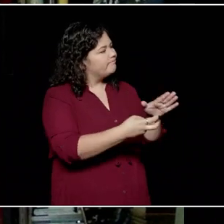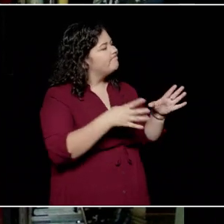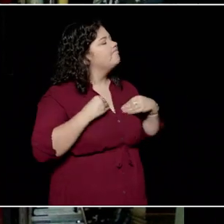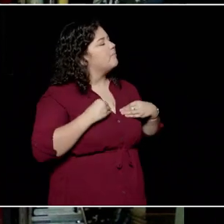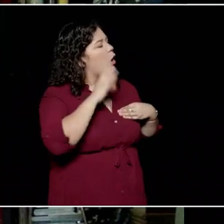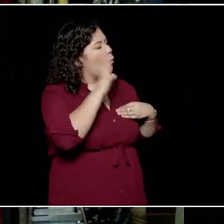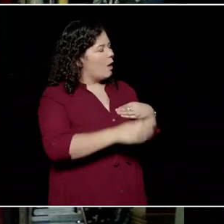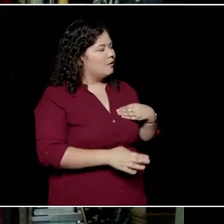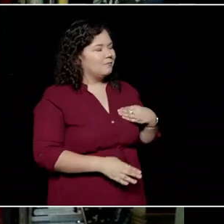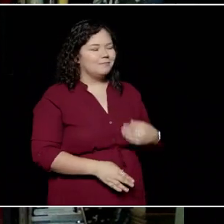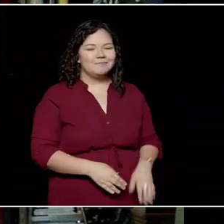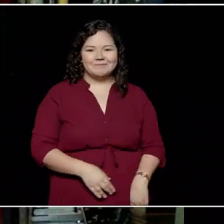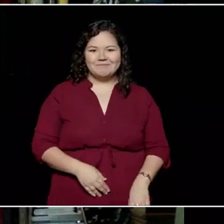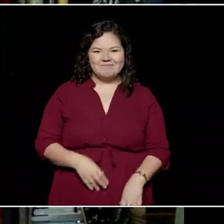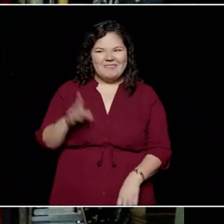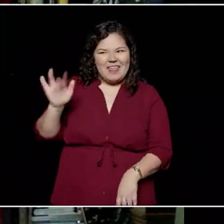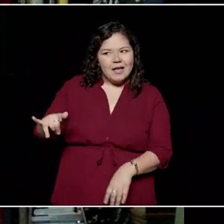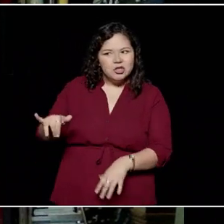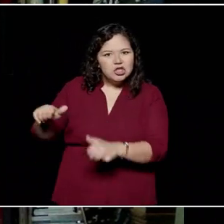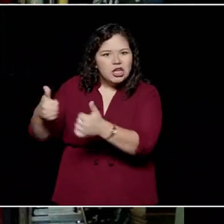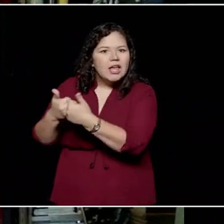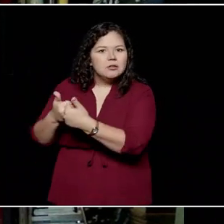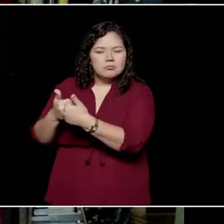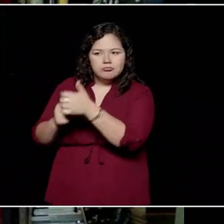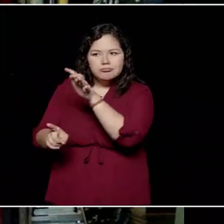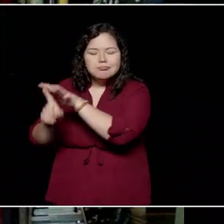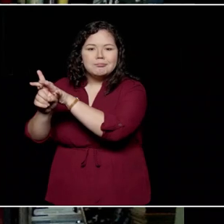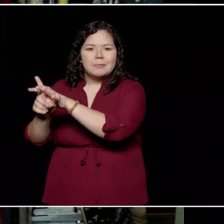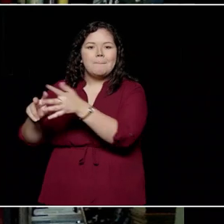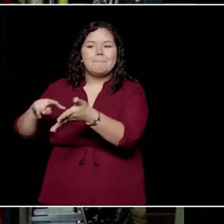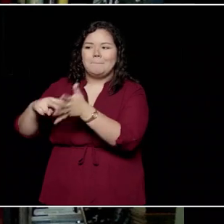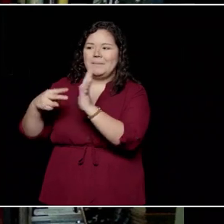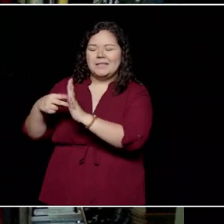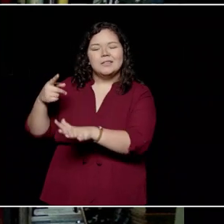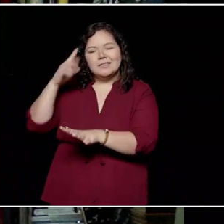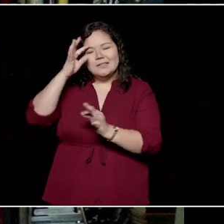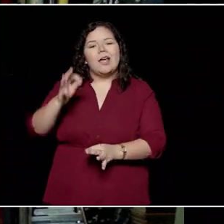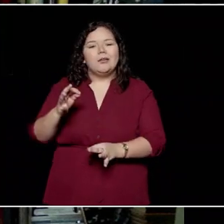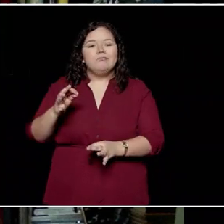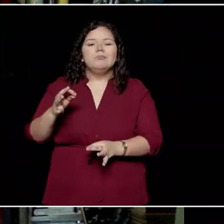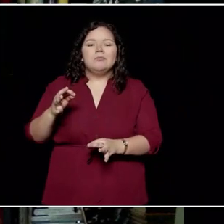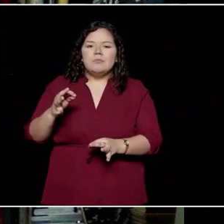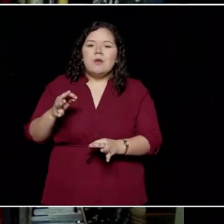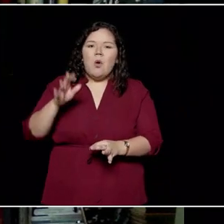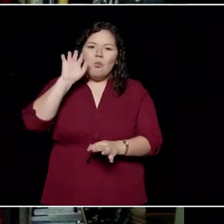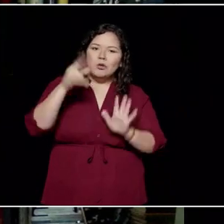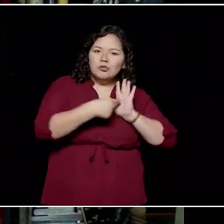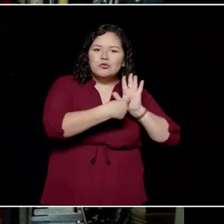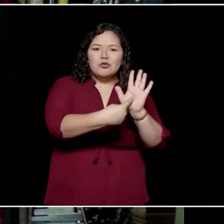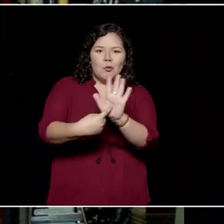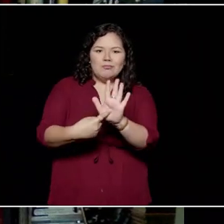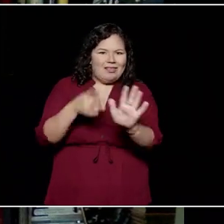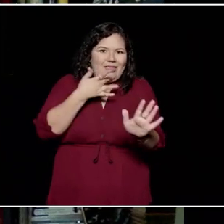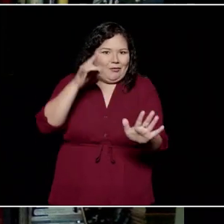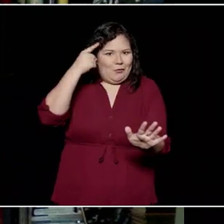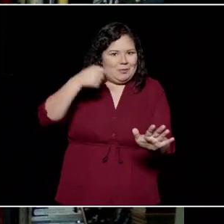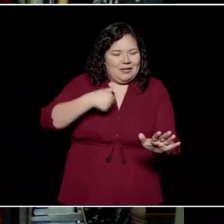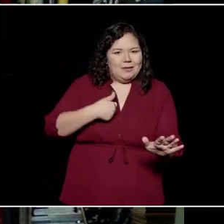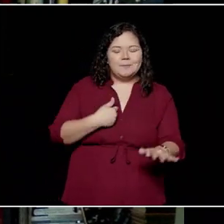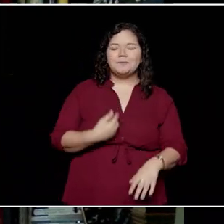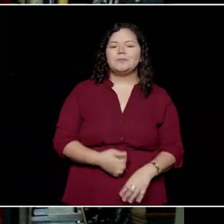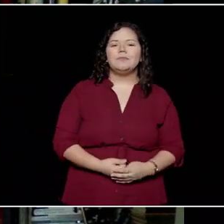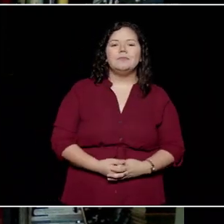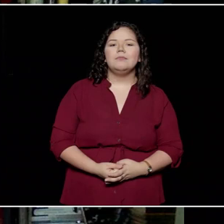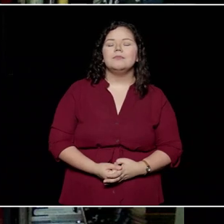challenge, I got to push my hero off a bridge. How amazing is that? But if anyone deserved the right to say, you know